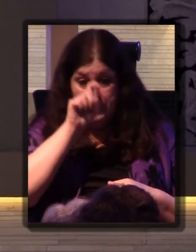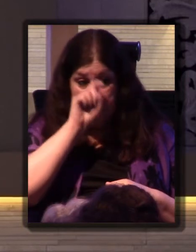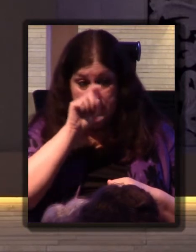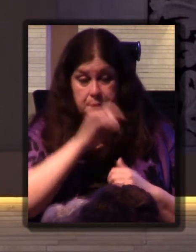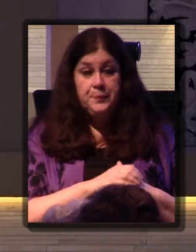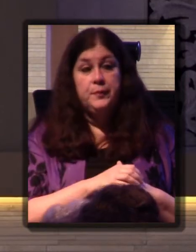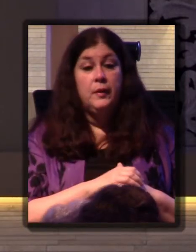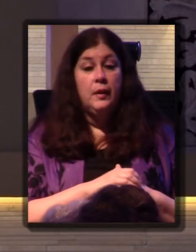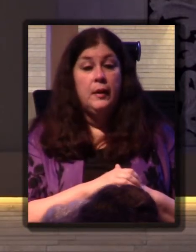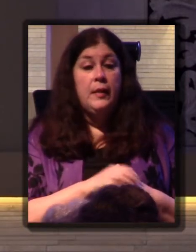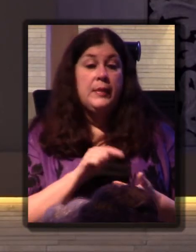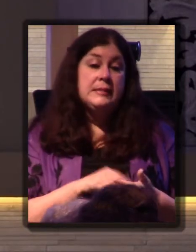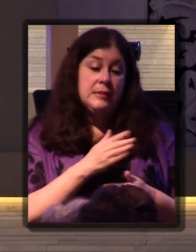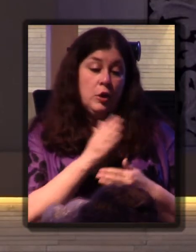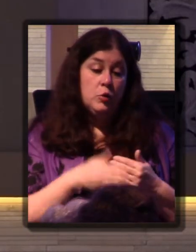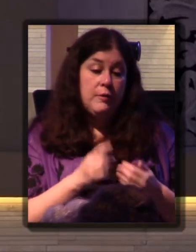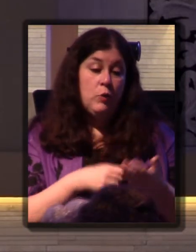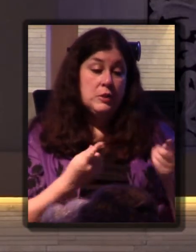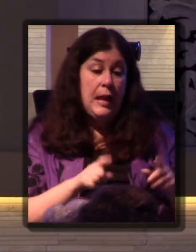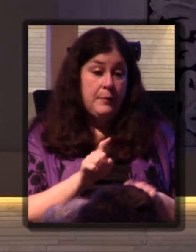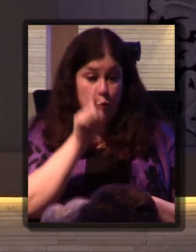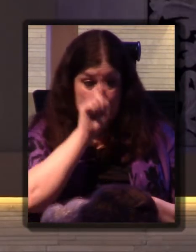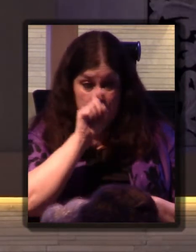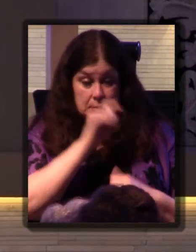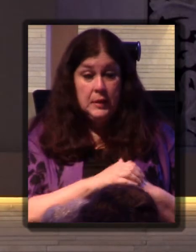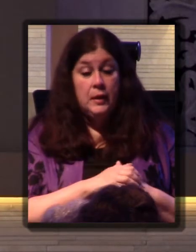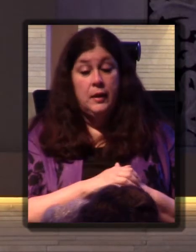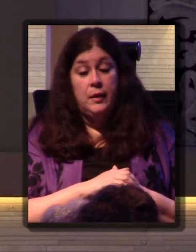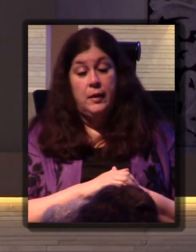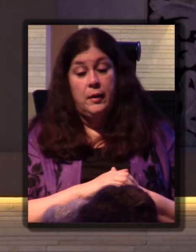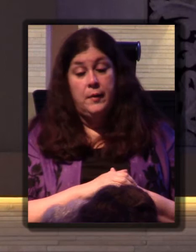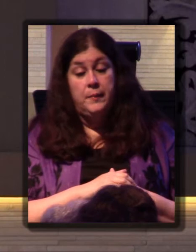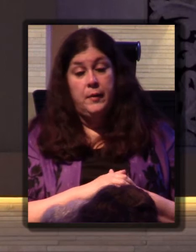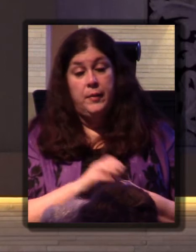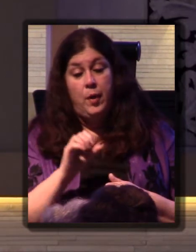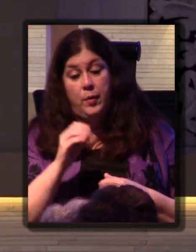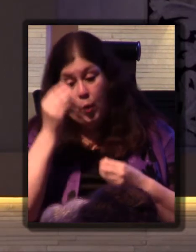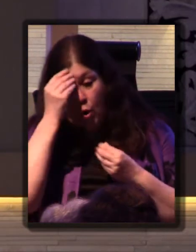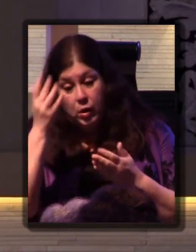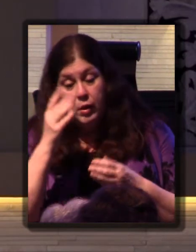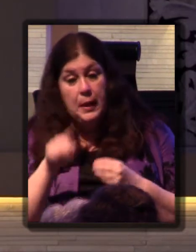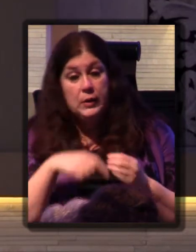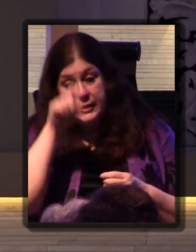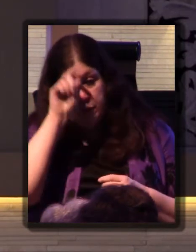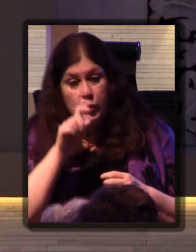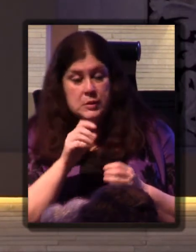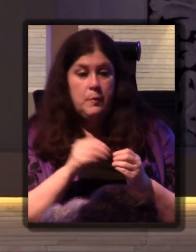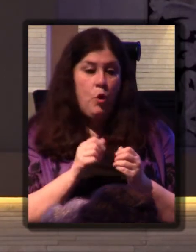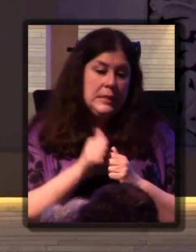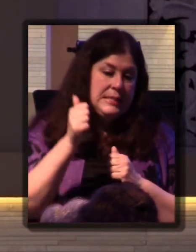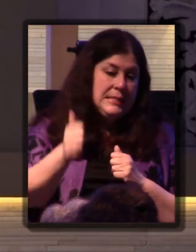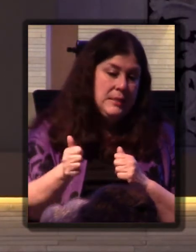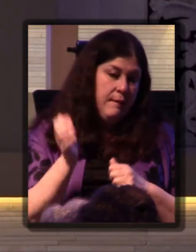to Egypt, okay? And so this is the conclusion of what's going to happen to Egypt. Now, the oracle about Egypt was a more